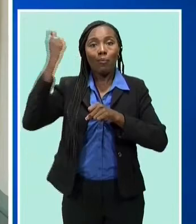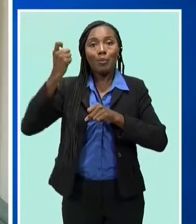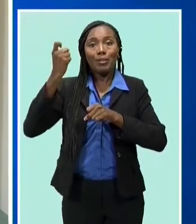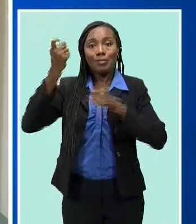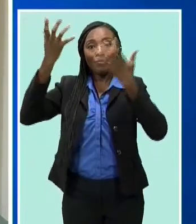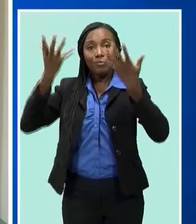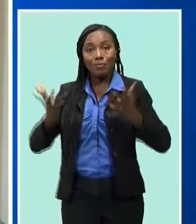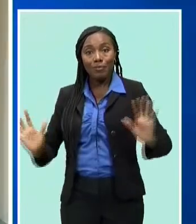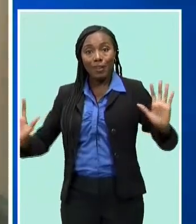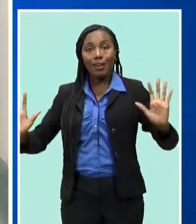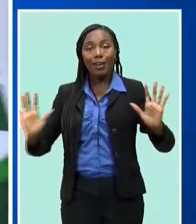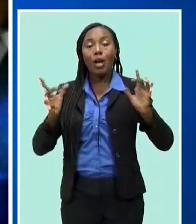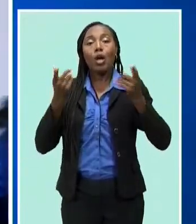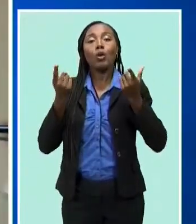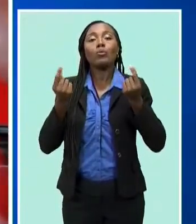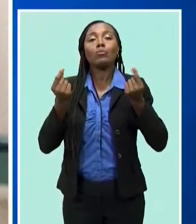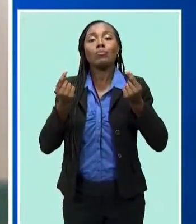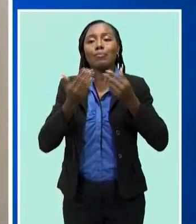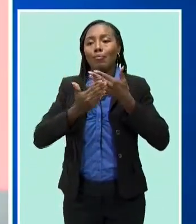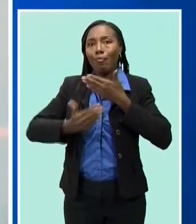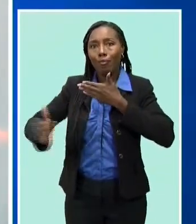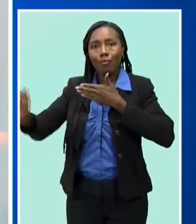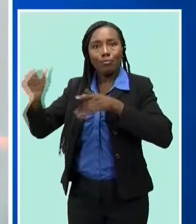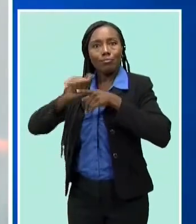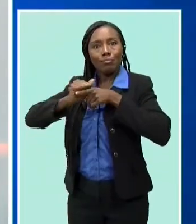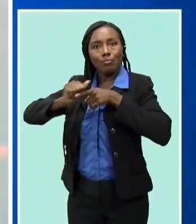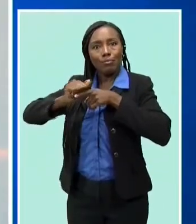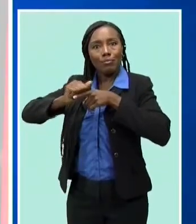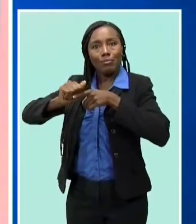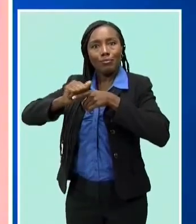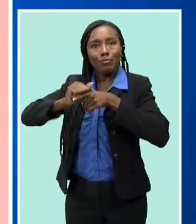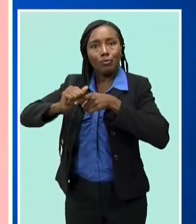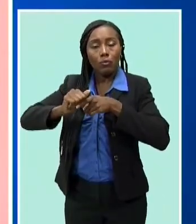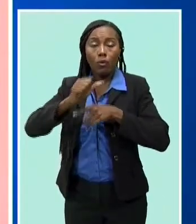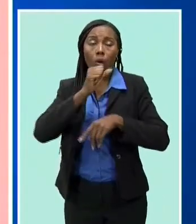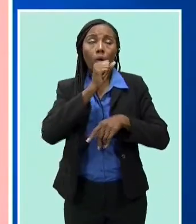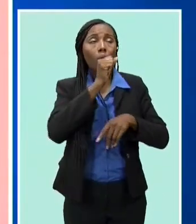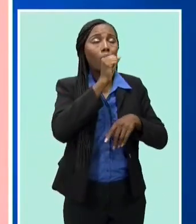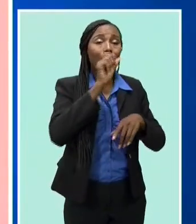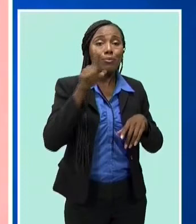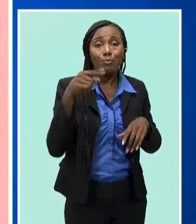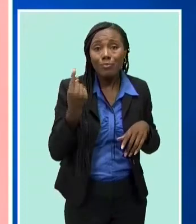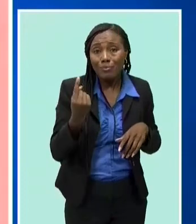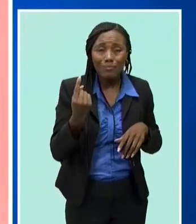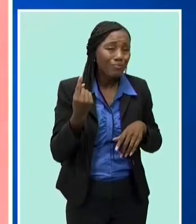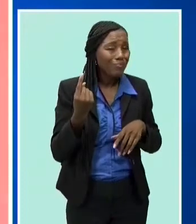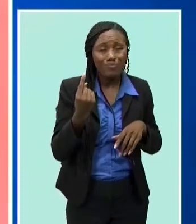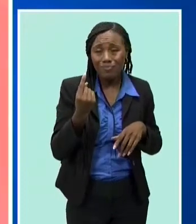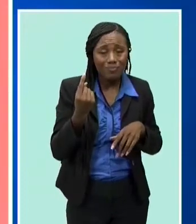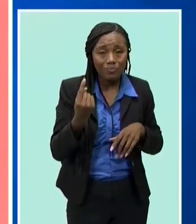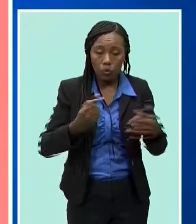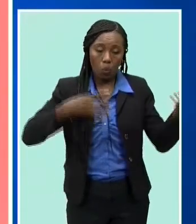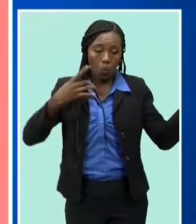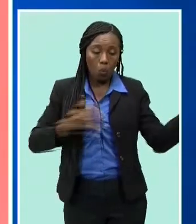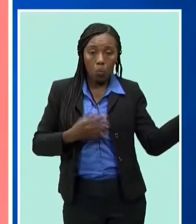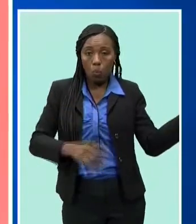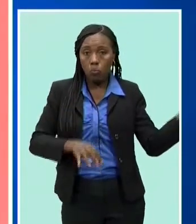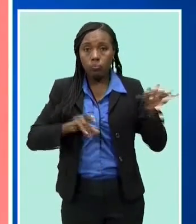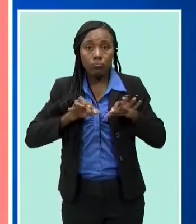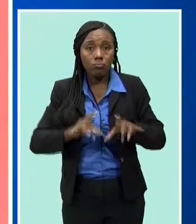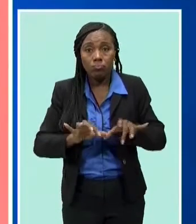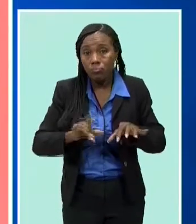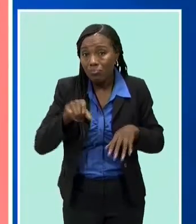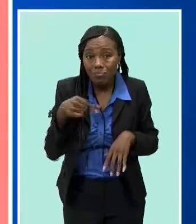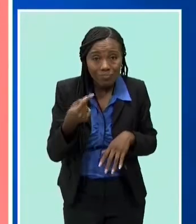you will be trained not only to sing, not only to play an instrument, but you